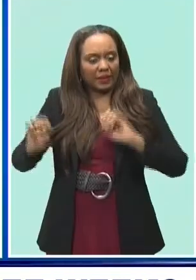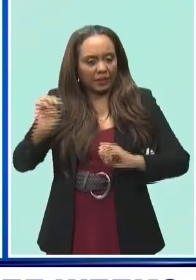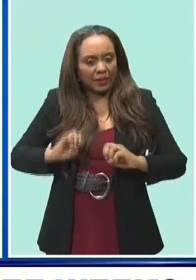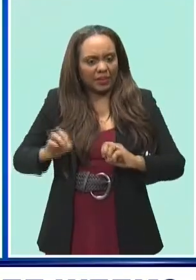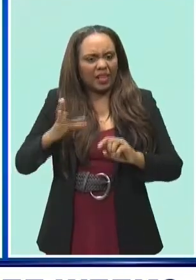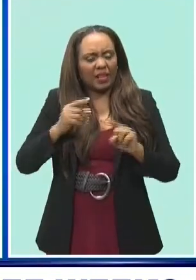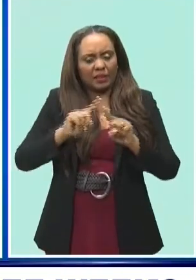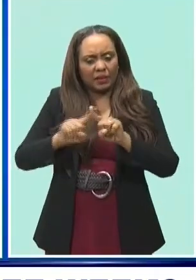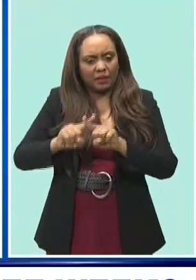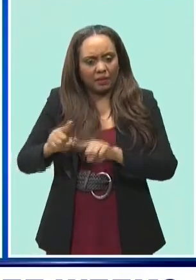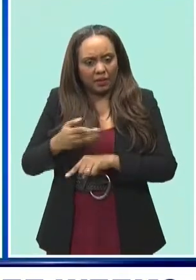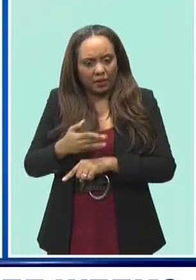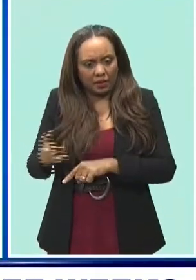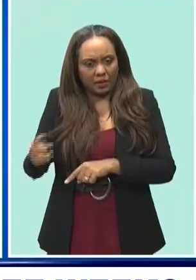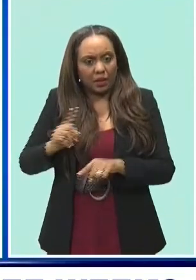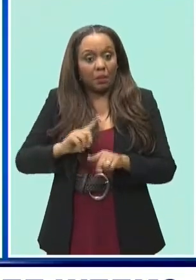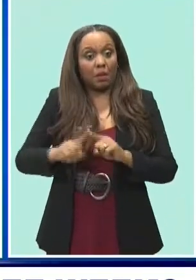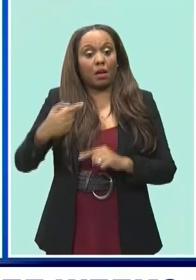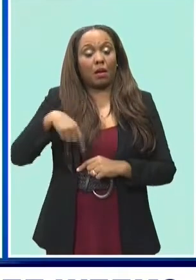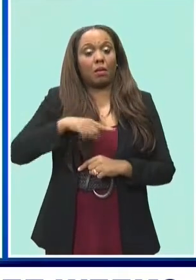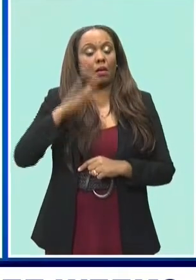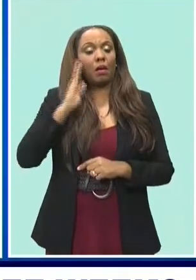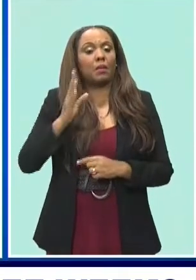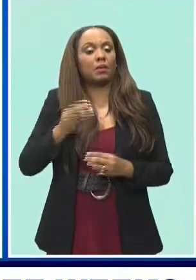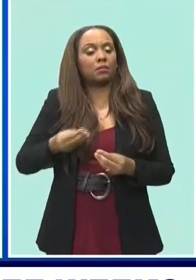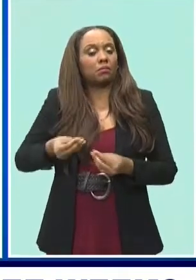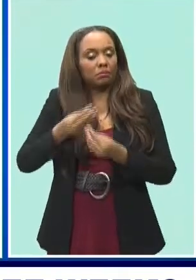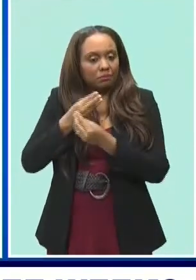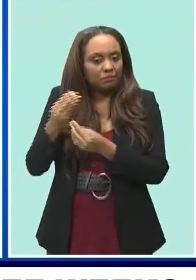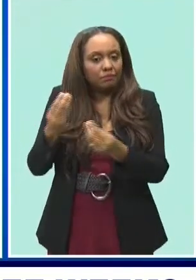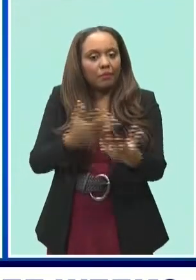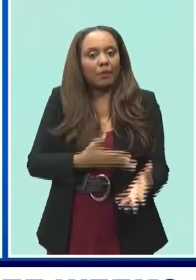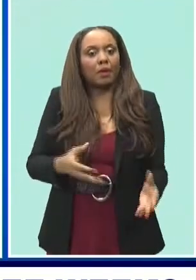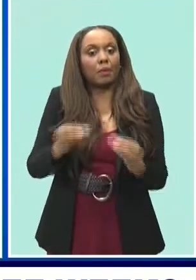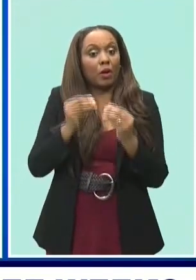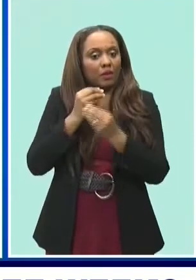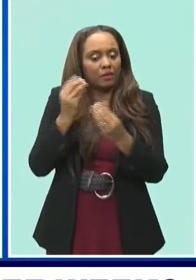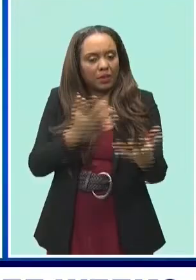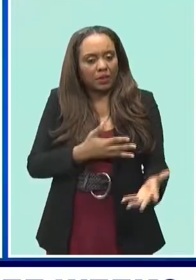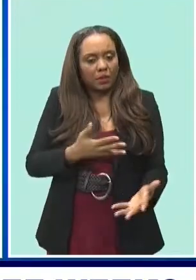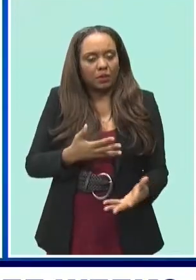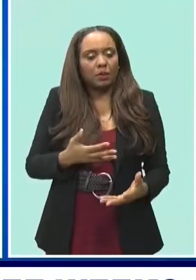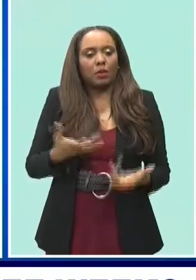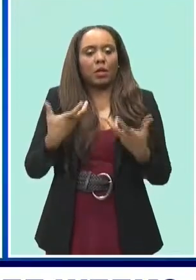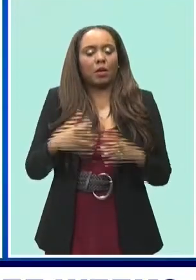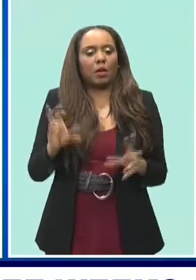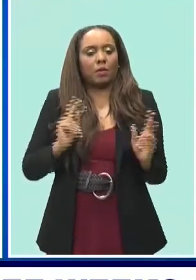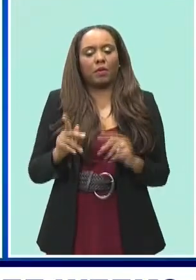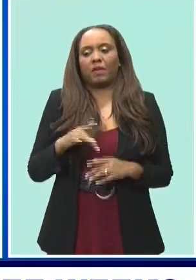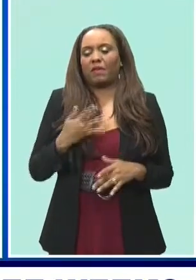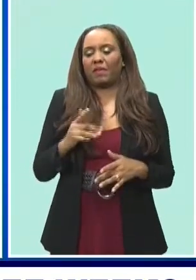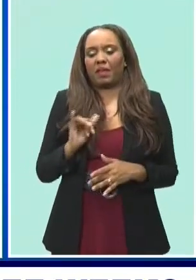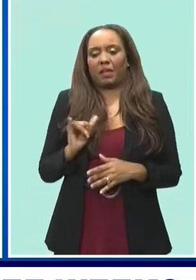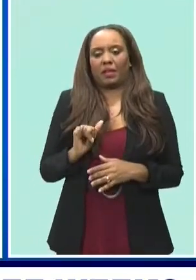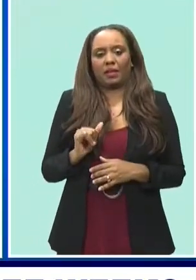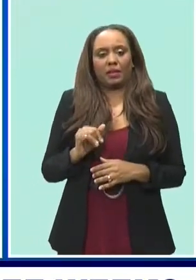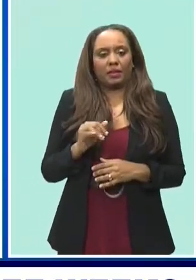be providing more greater information to the public, such that they don't feel as if a customs